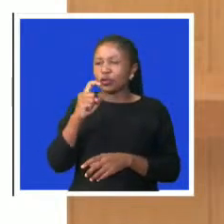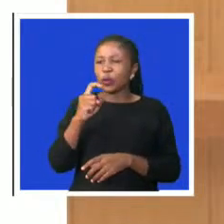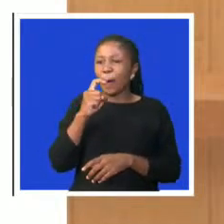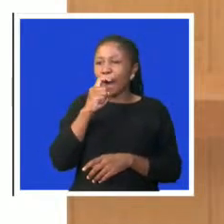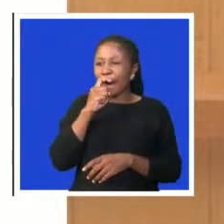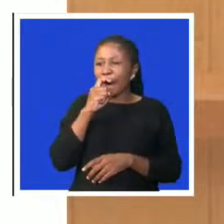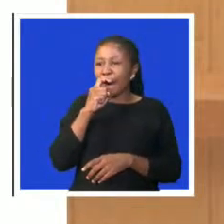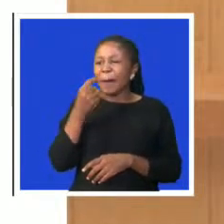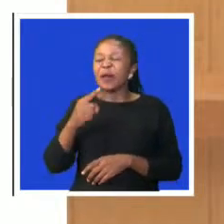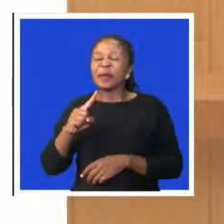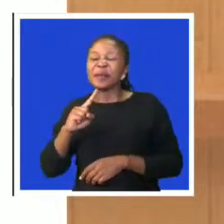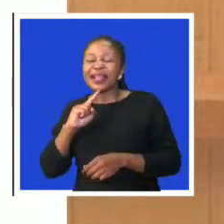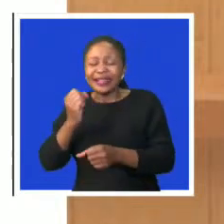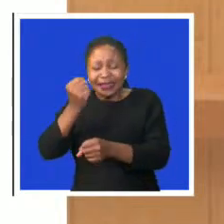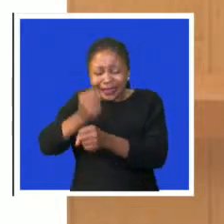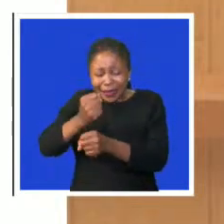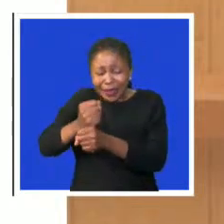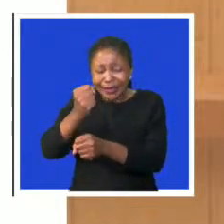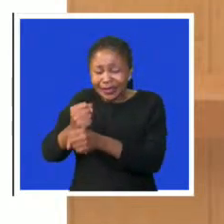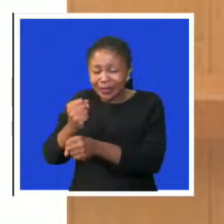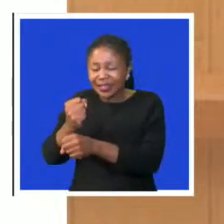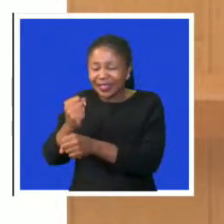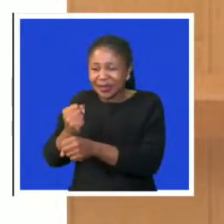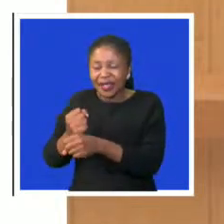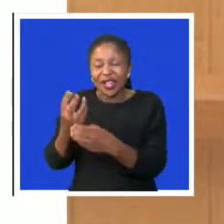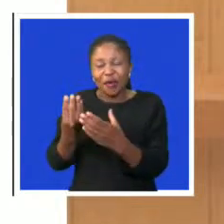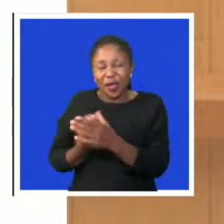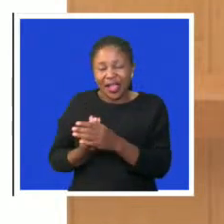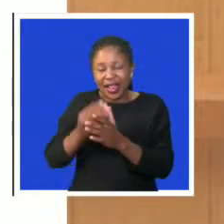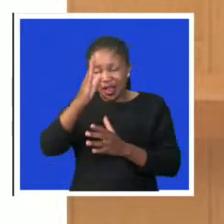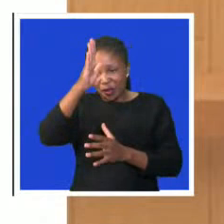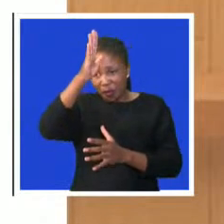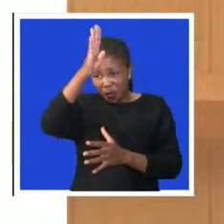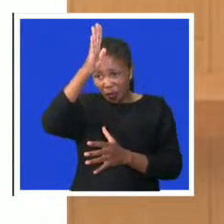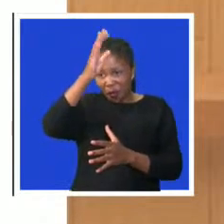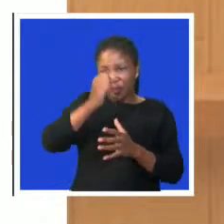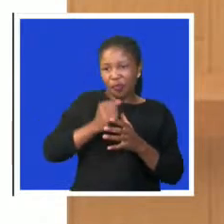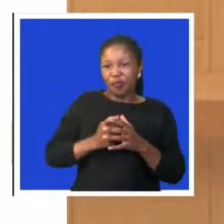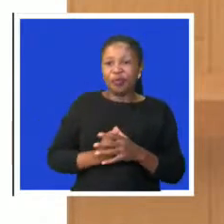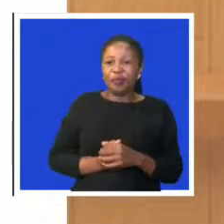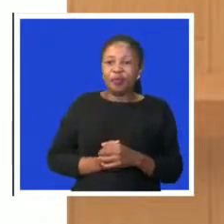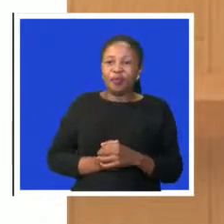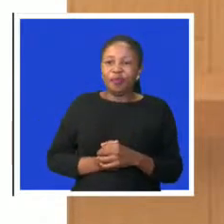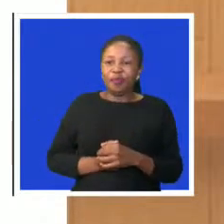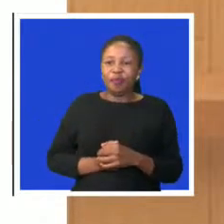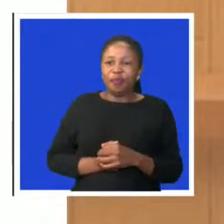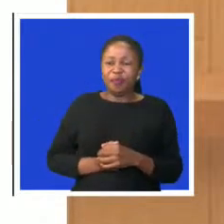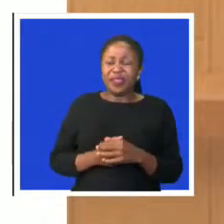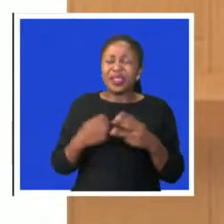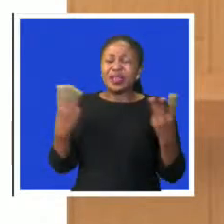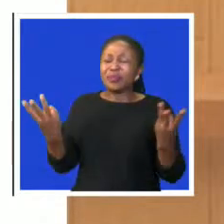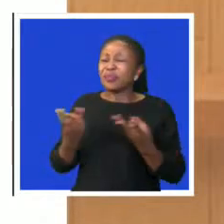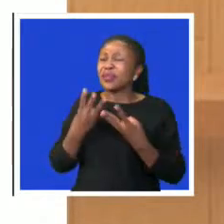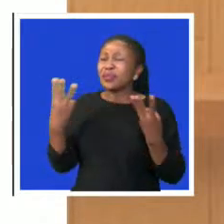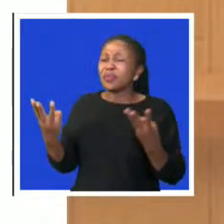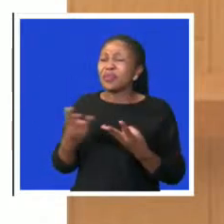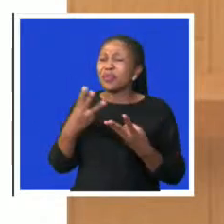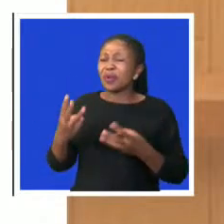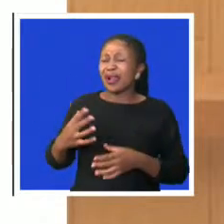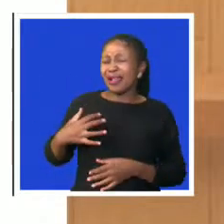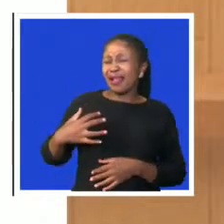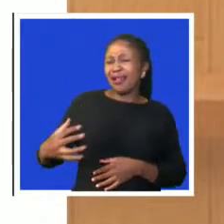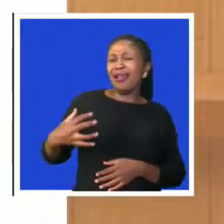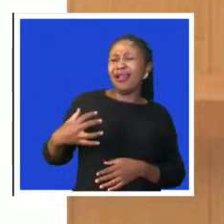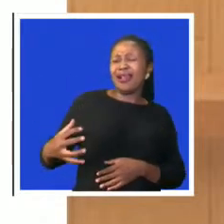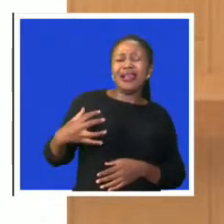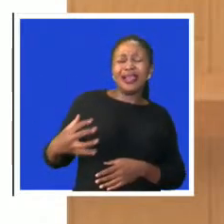collection of tax. They were unpopular with the people because they were seen as servants of